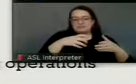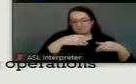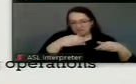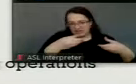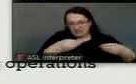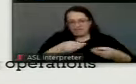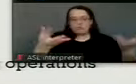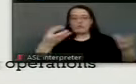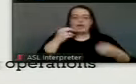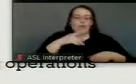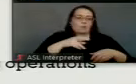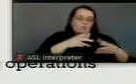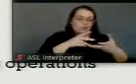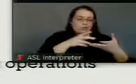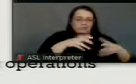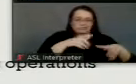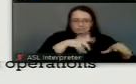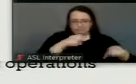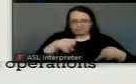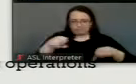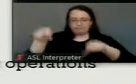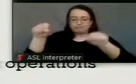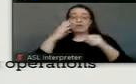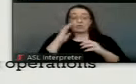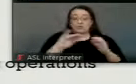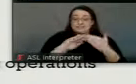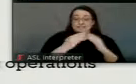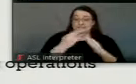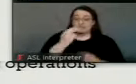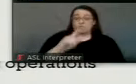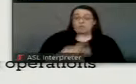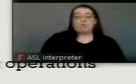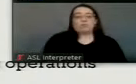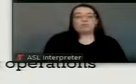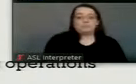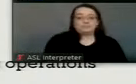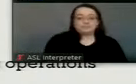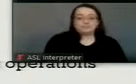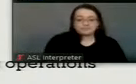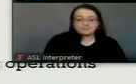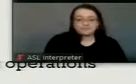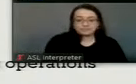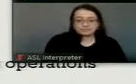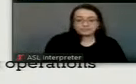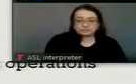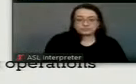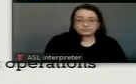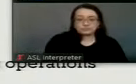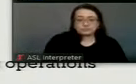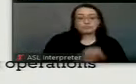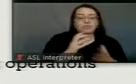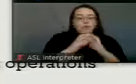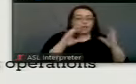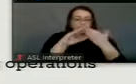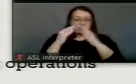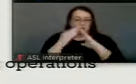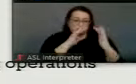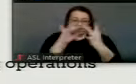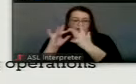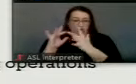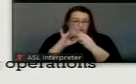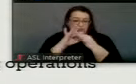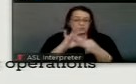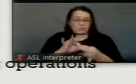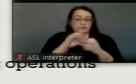that, um, that our city hall and a lot of, um, community outreach was going on